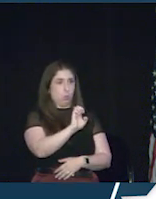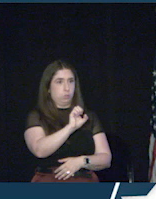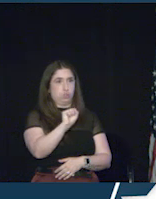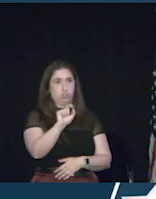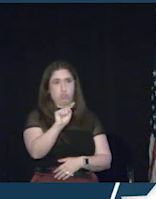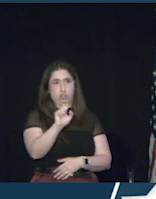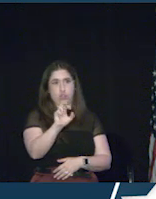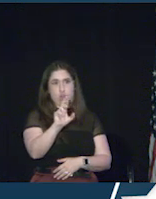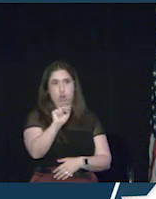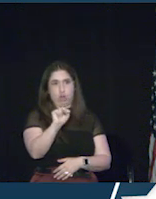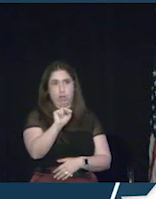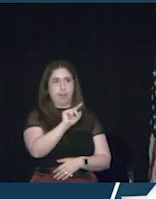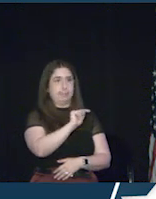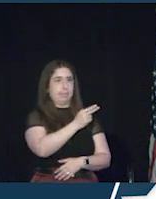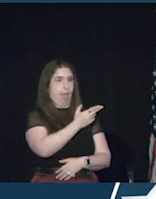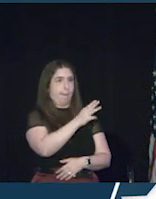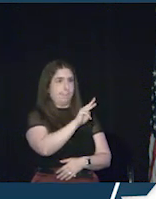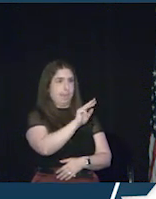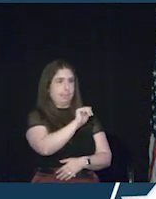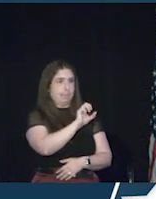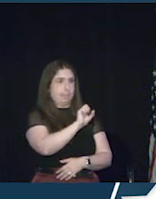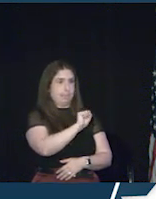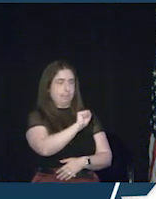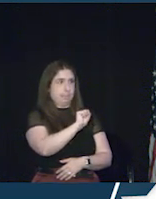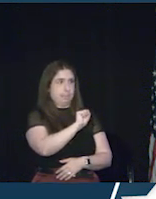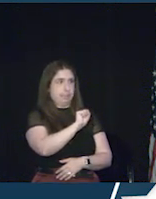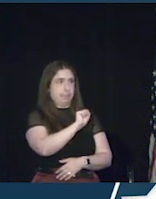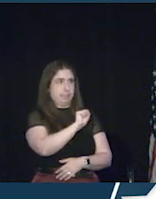Tommen Headed Shirts,